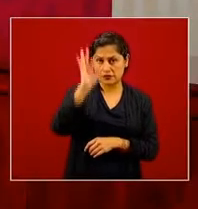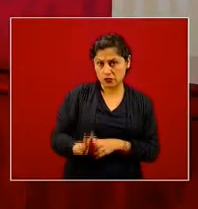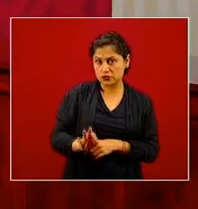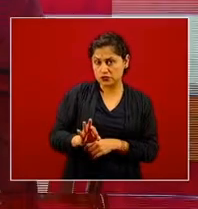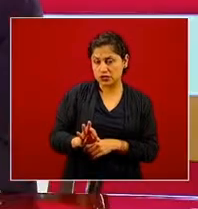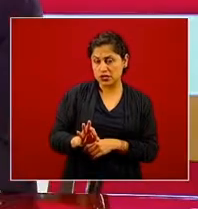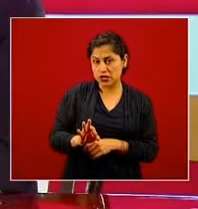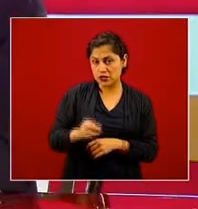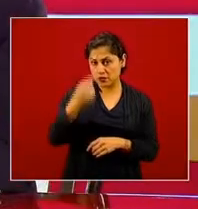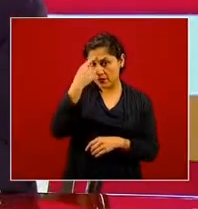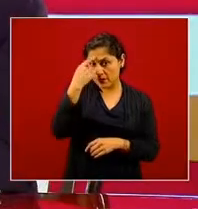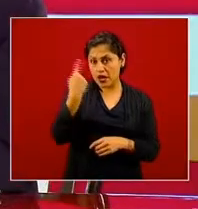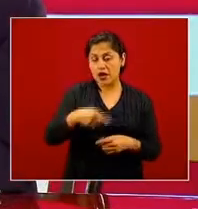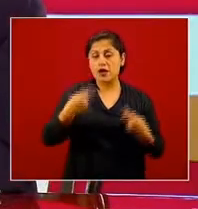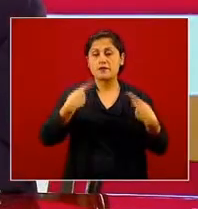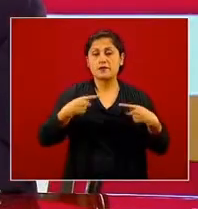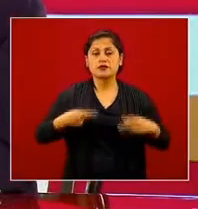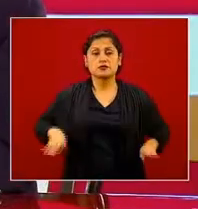they become